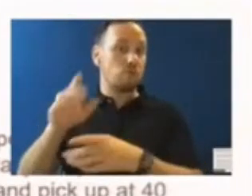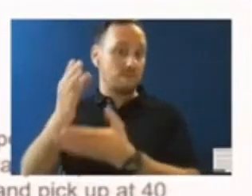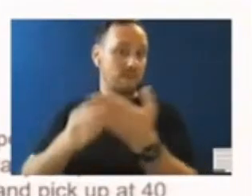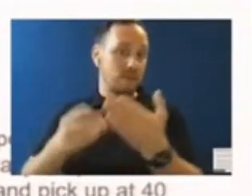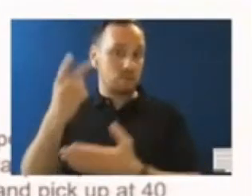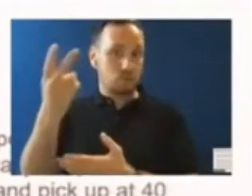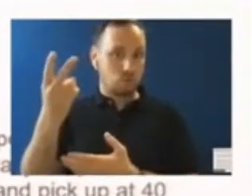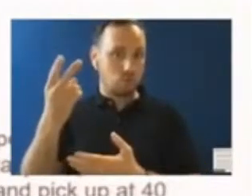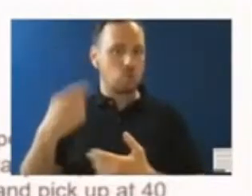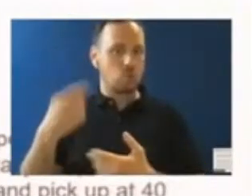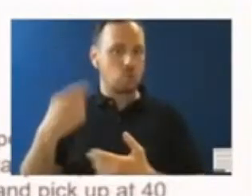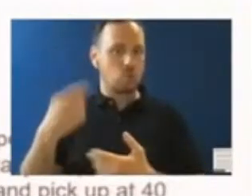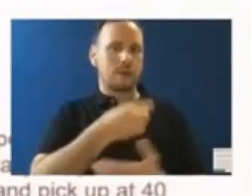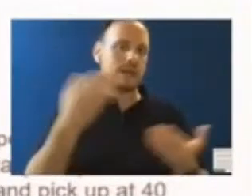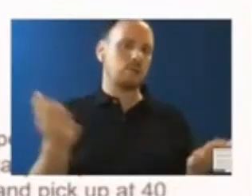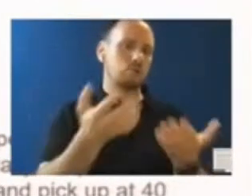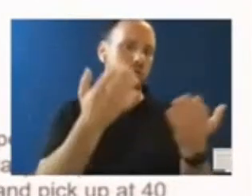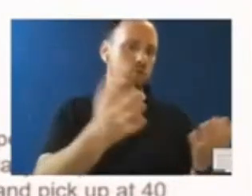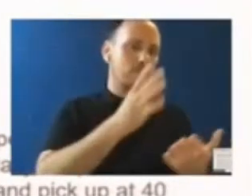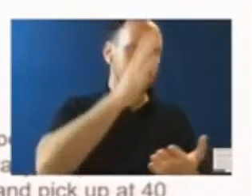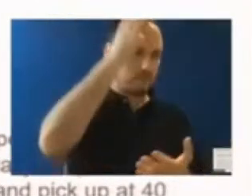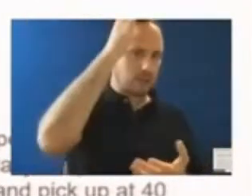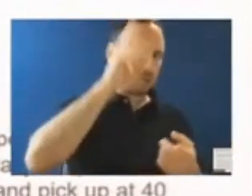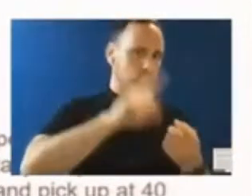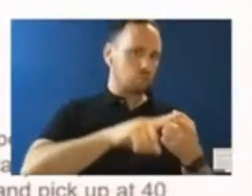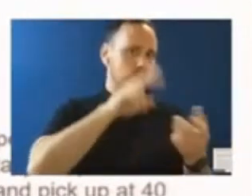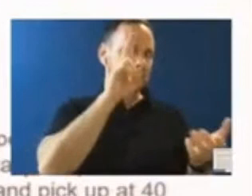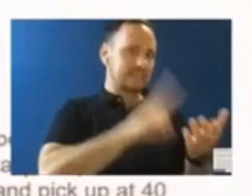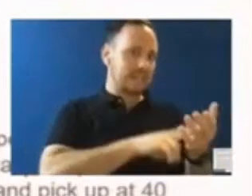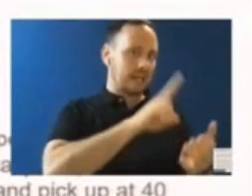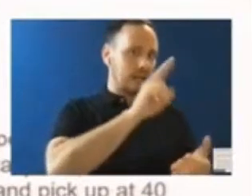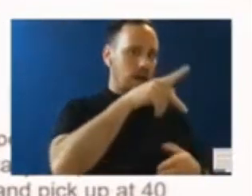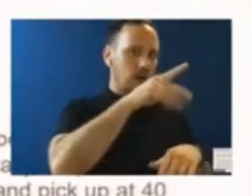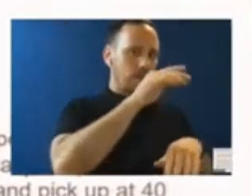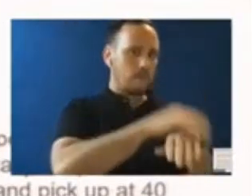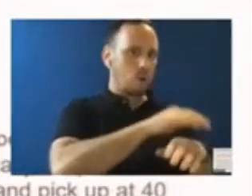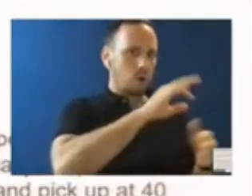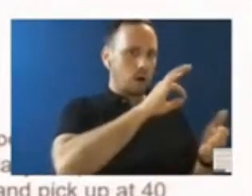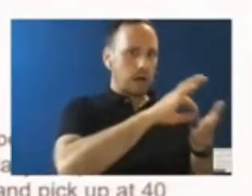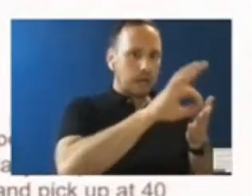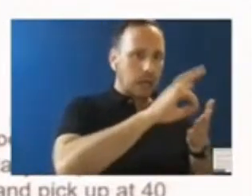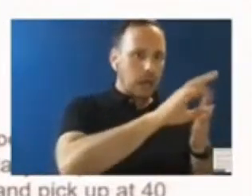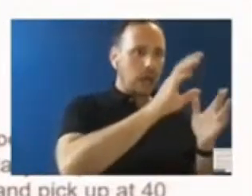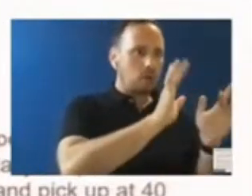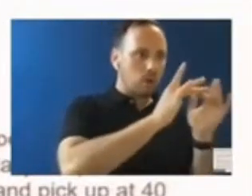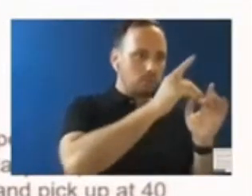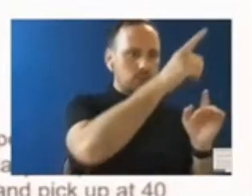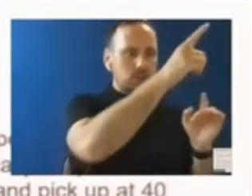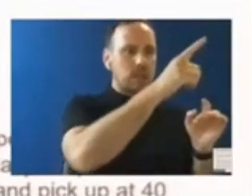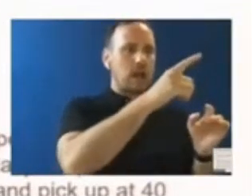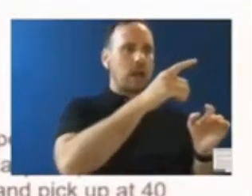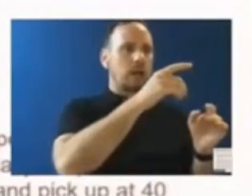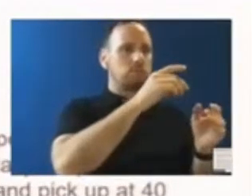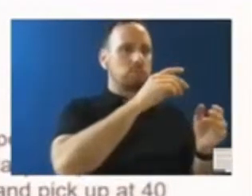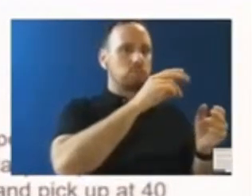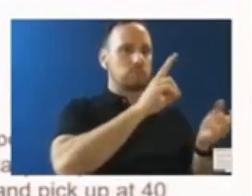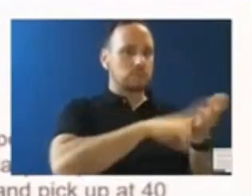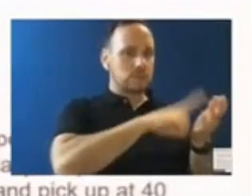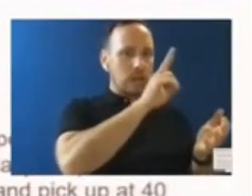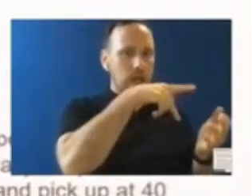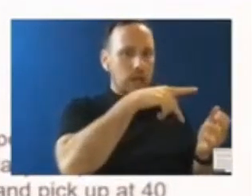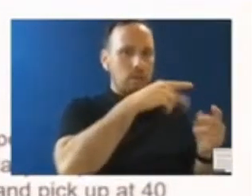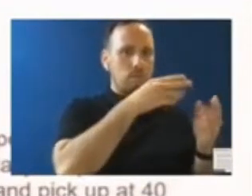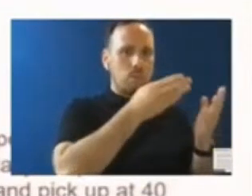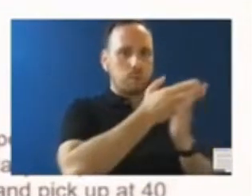account. CMS school nutrition staff at the pickup sites have technology to help parents sign up through PayPAMS if they need